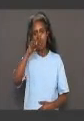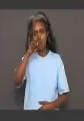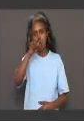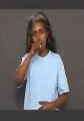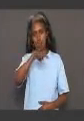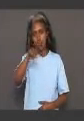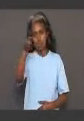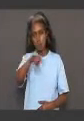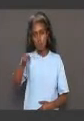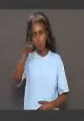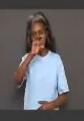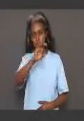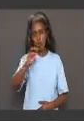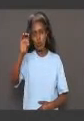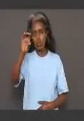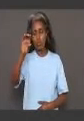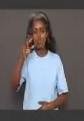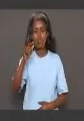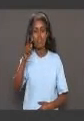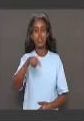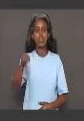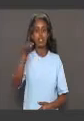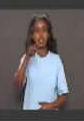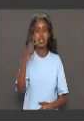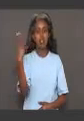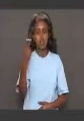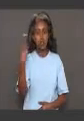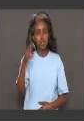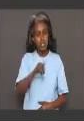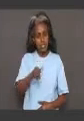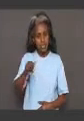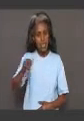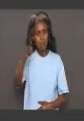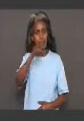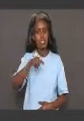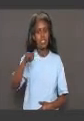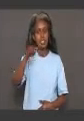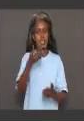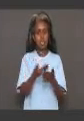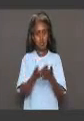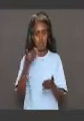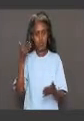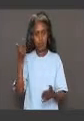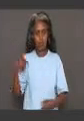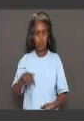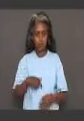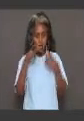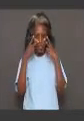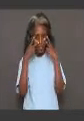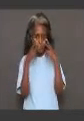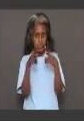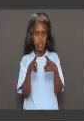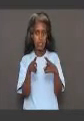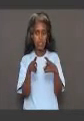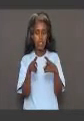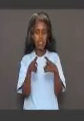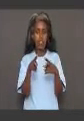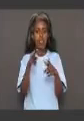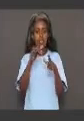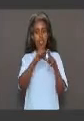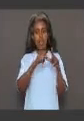circle. Using the same circle as before, we can see that